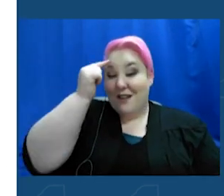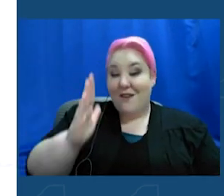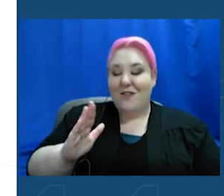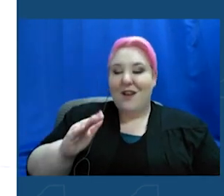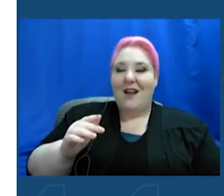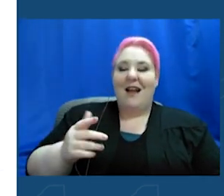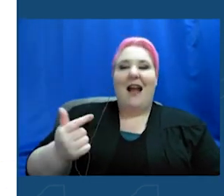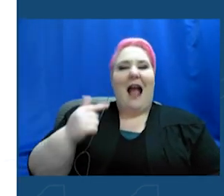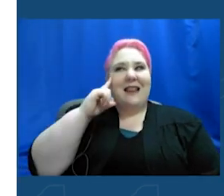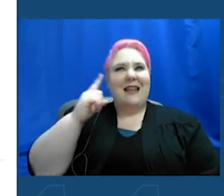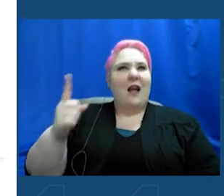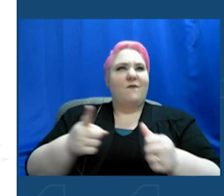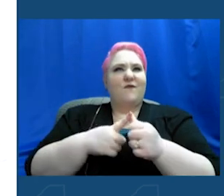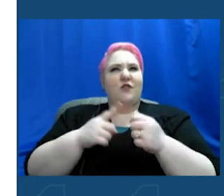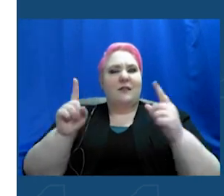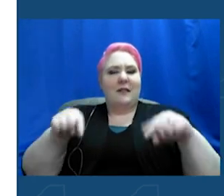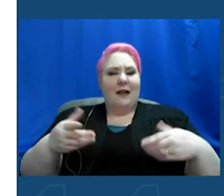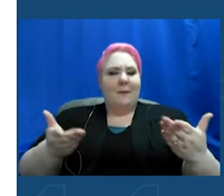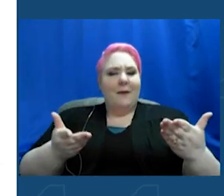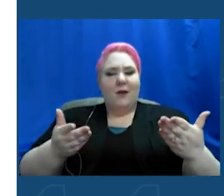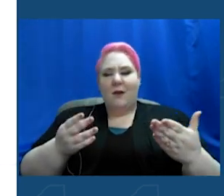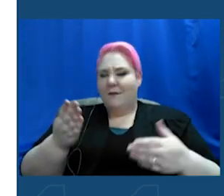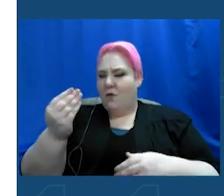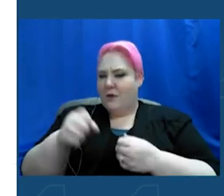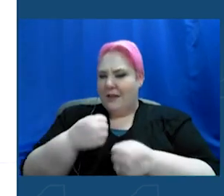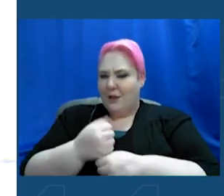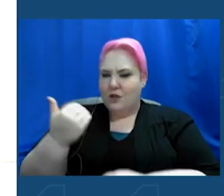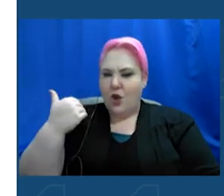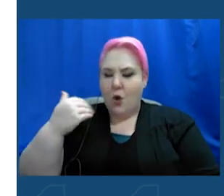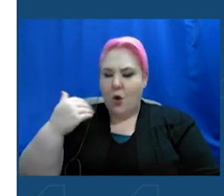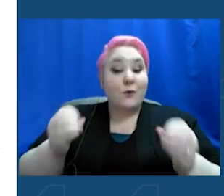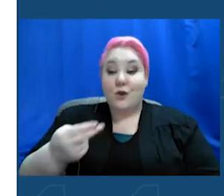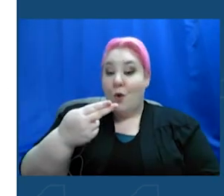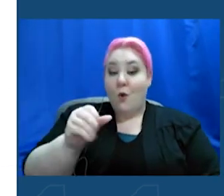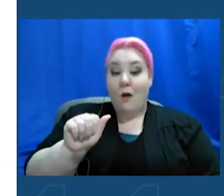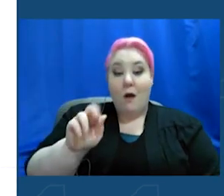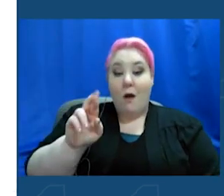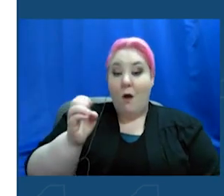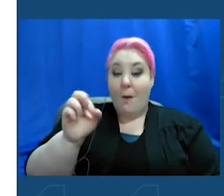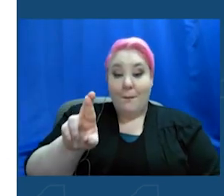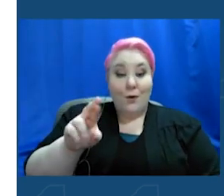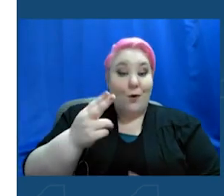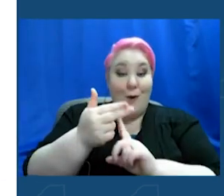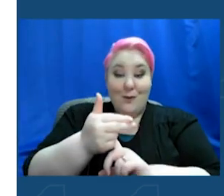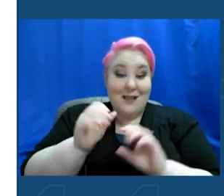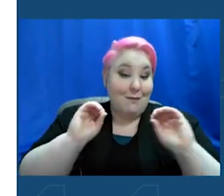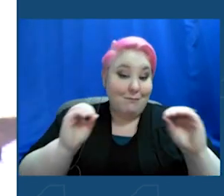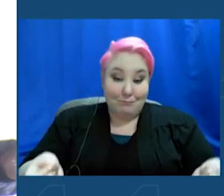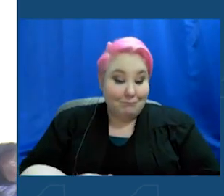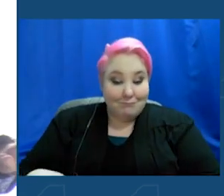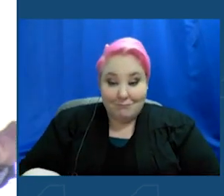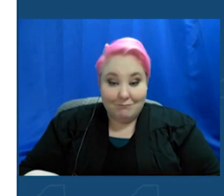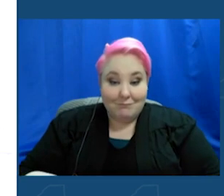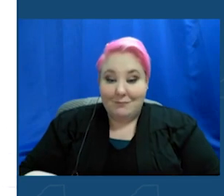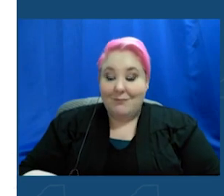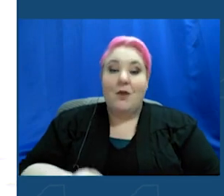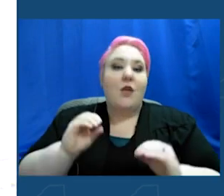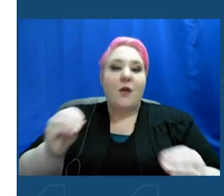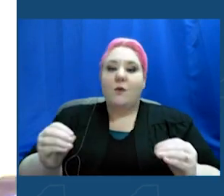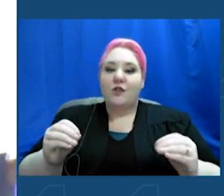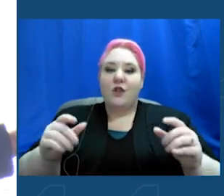came here about 14 years ago. There was no Harbor Hotel, right? There was no elevated